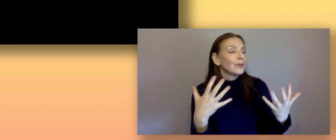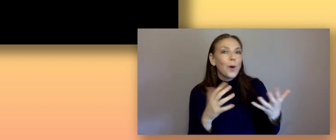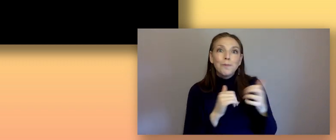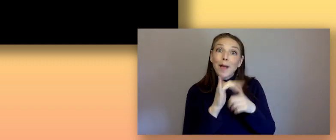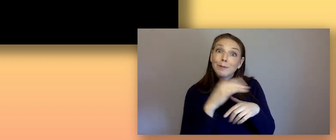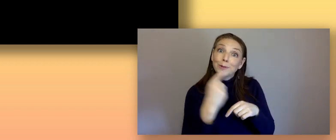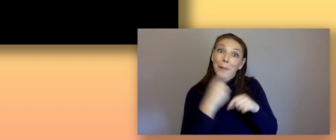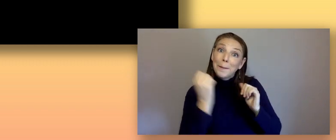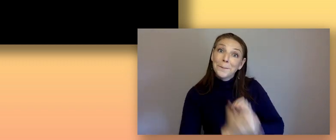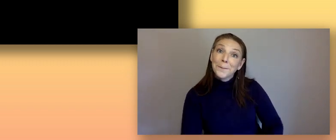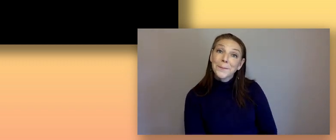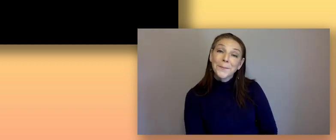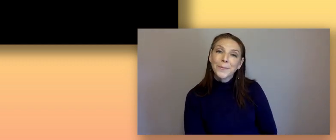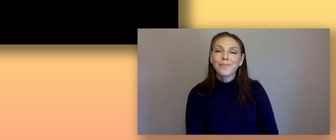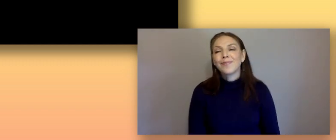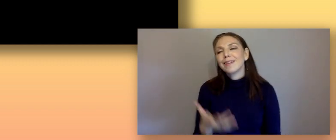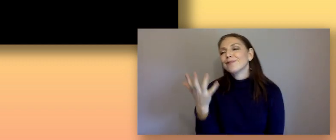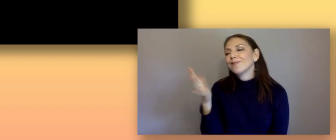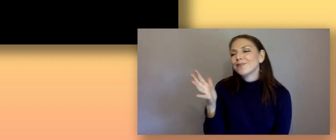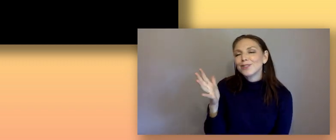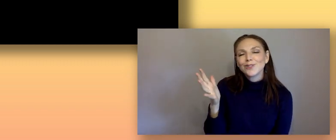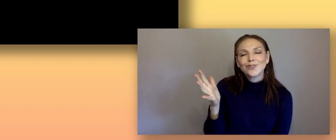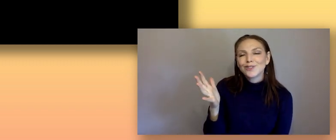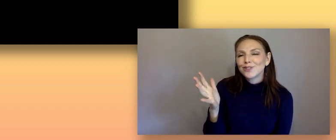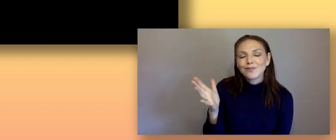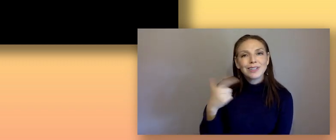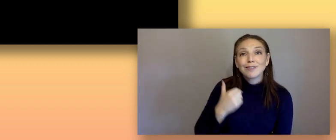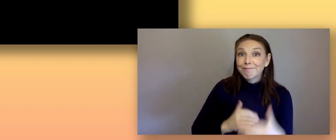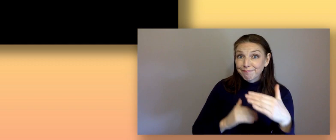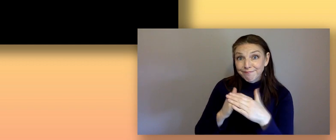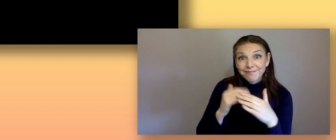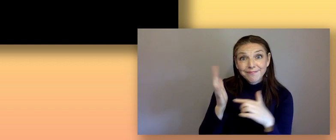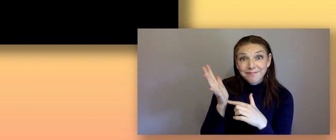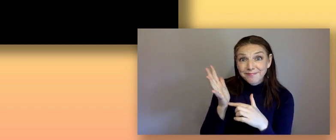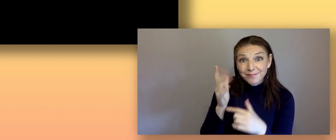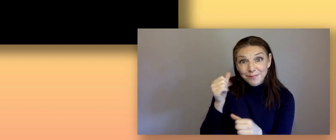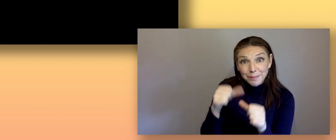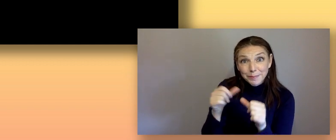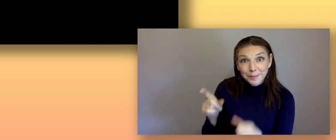So, how was your day? Don't joke. Come on, 5 minutes.